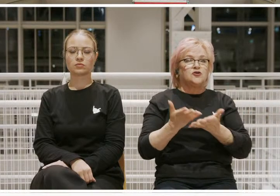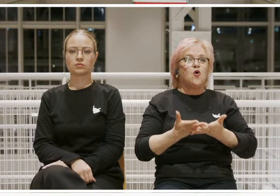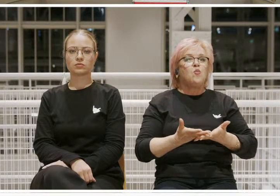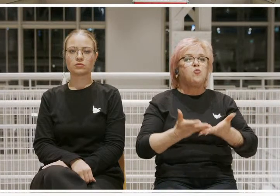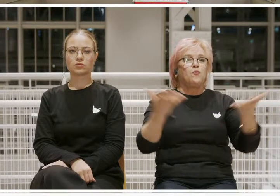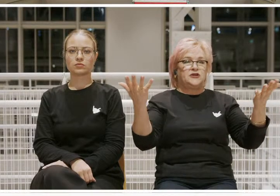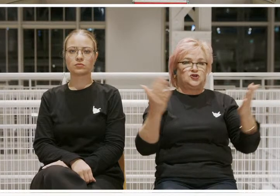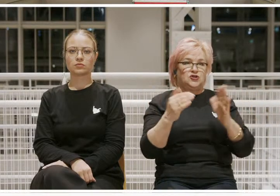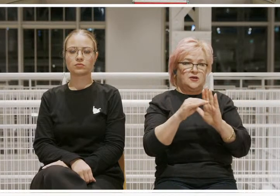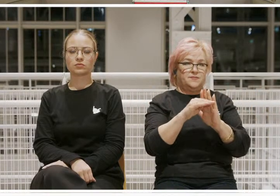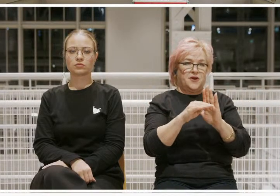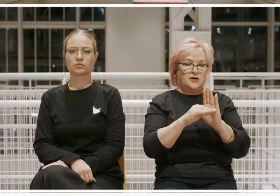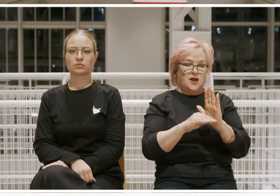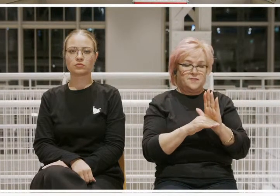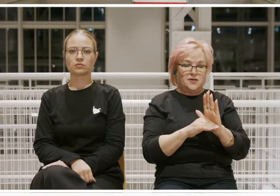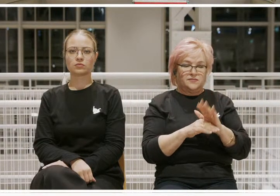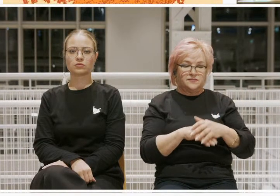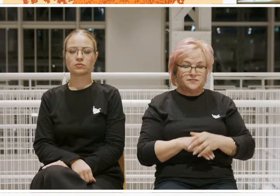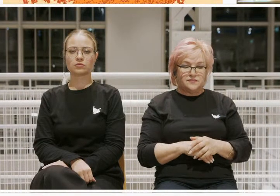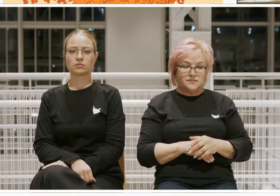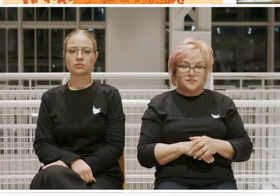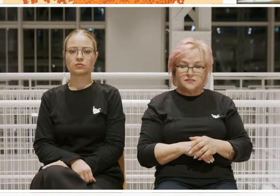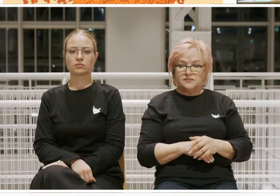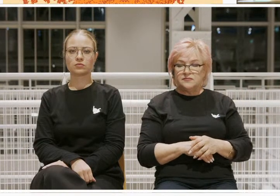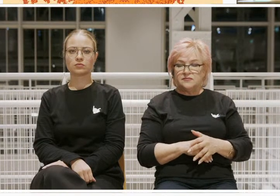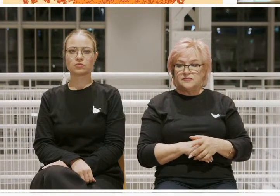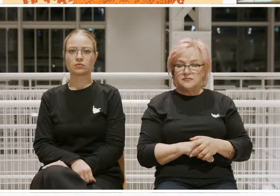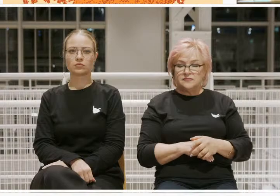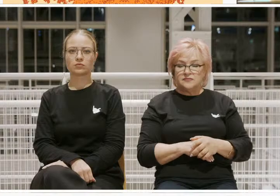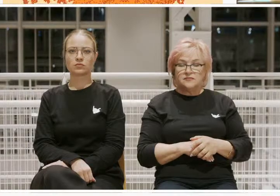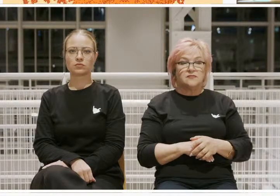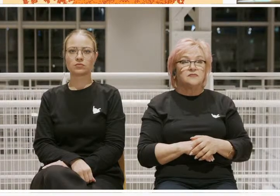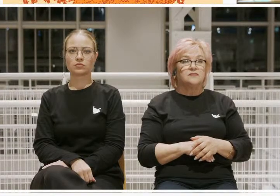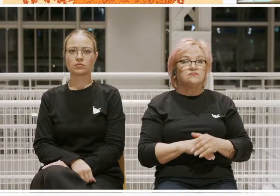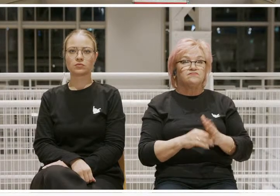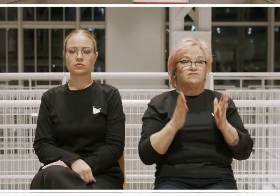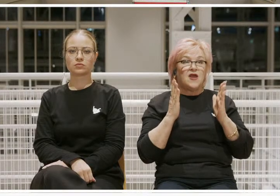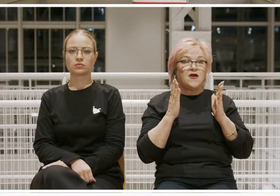So the first project is Wallowland by cooking. So, Gulin.